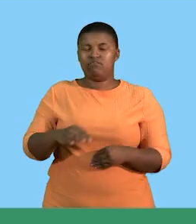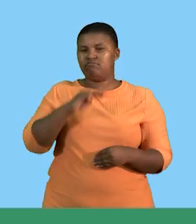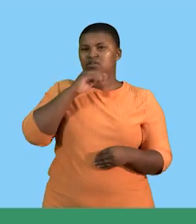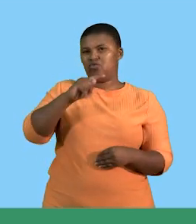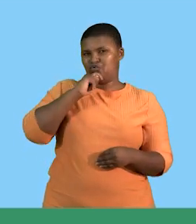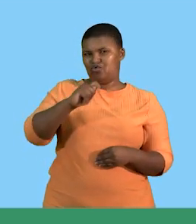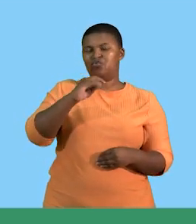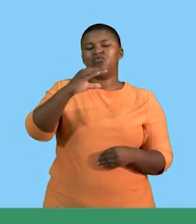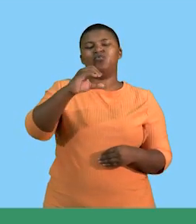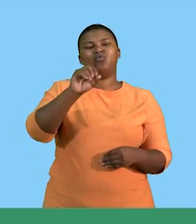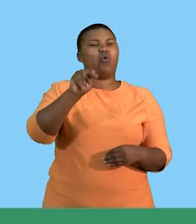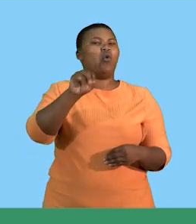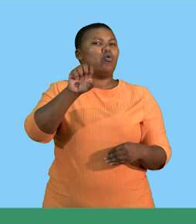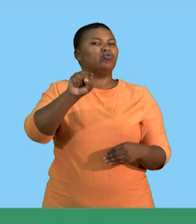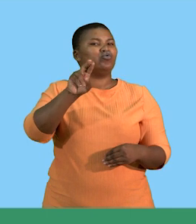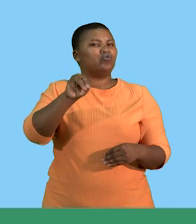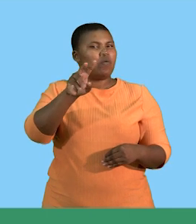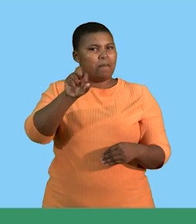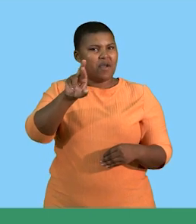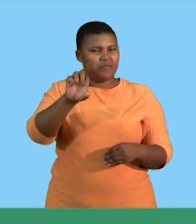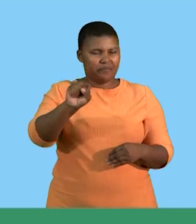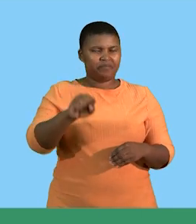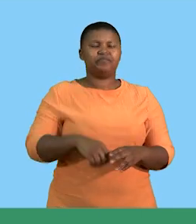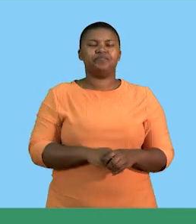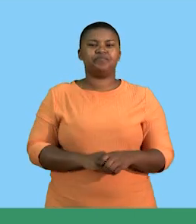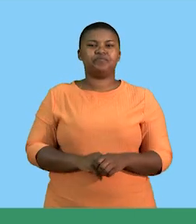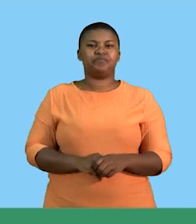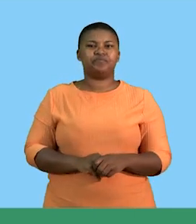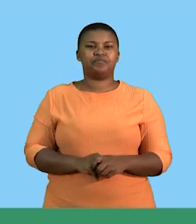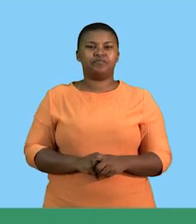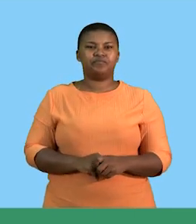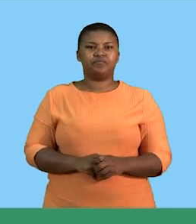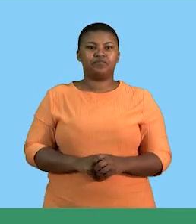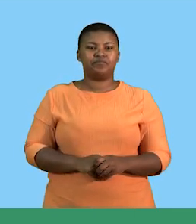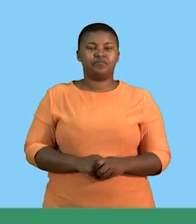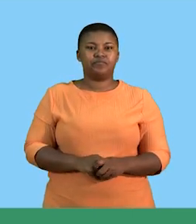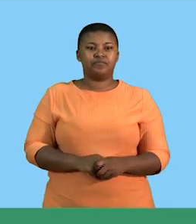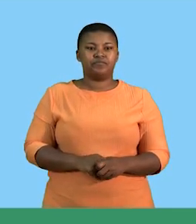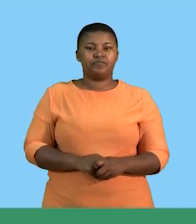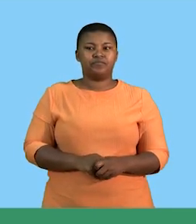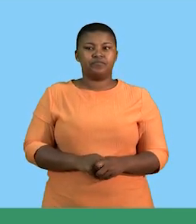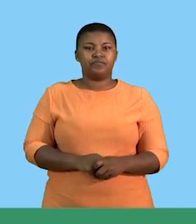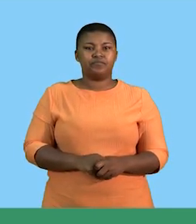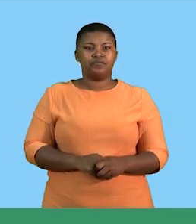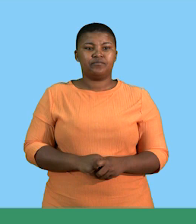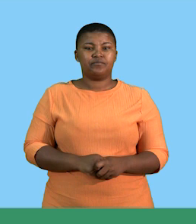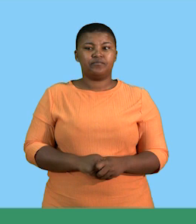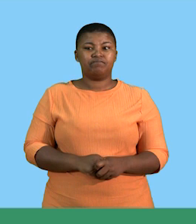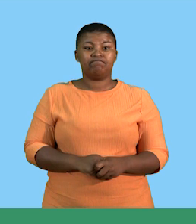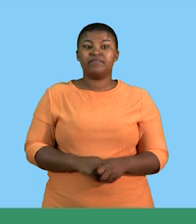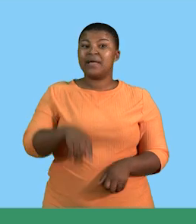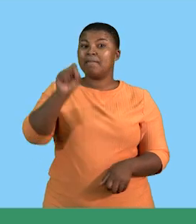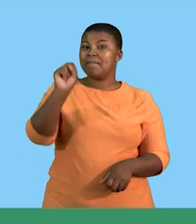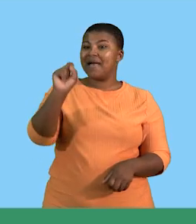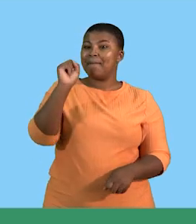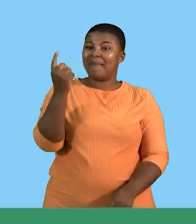service from my business is considered a consumer. All right, so the next bullet then states,